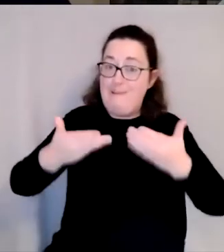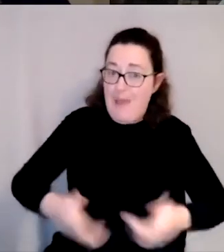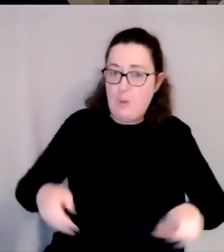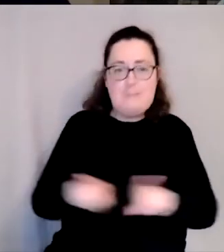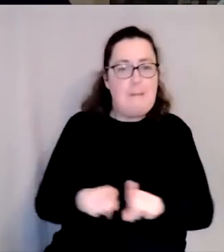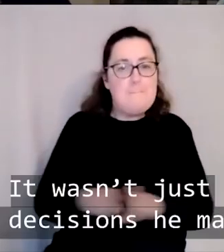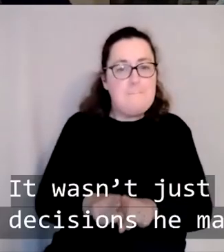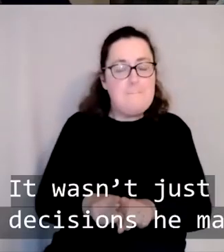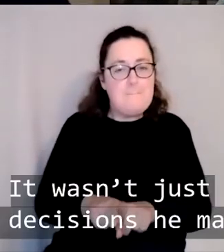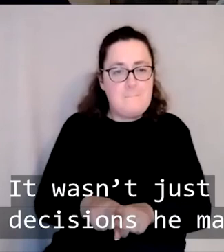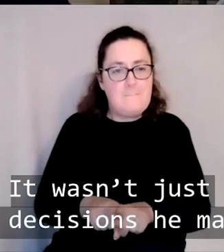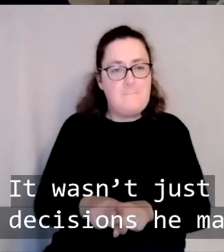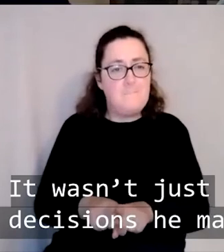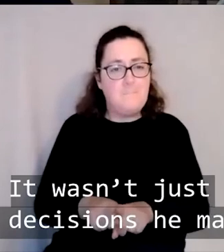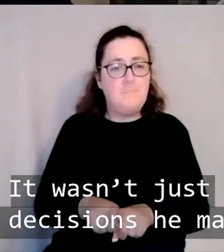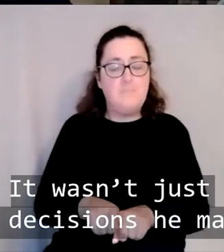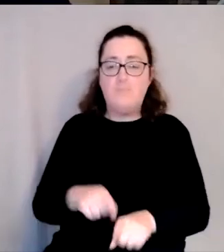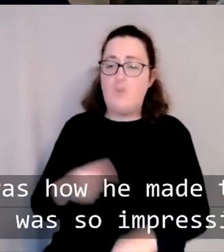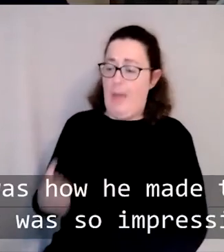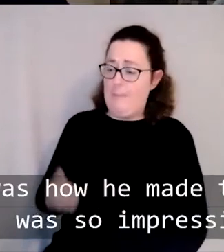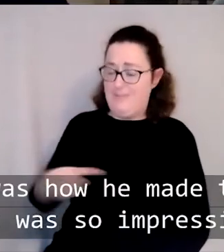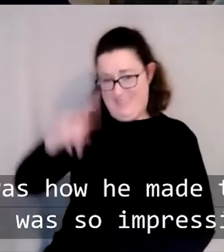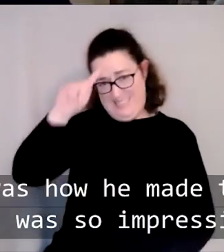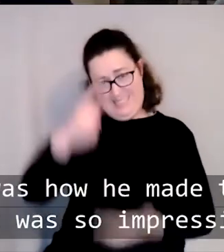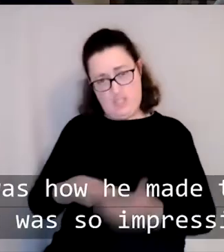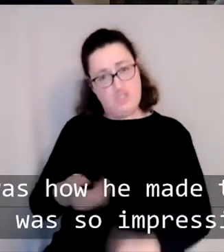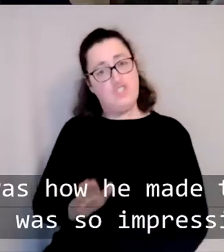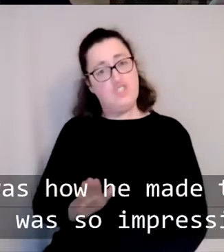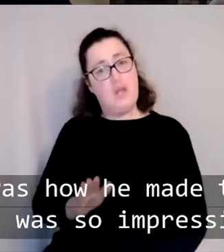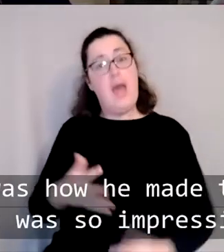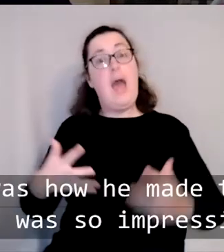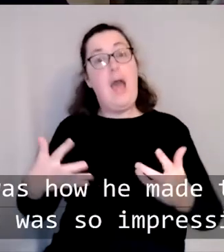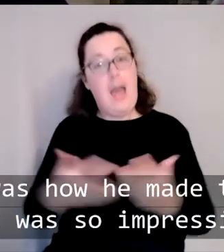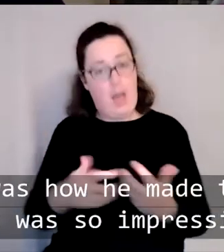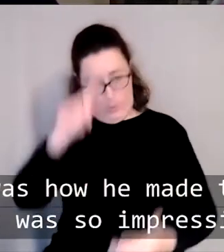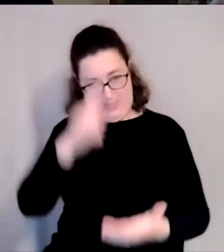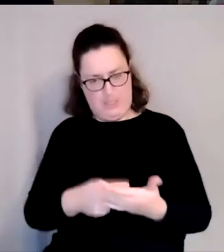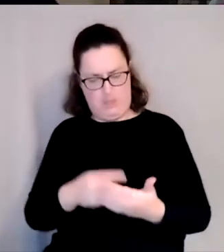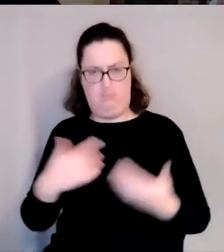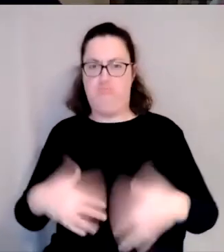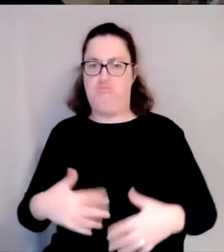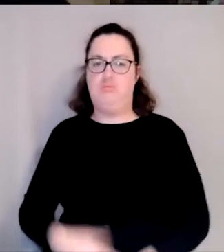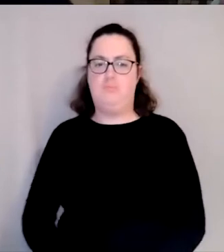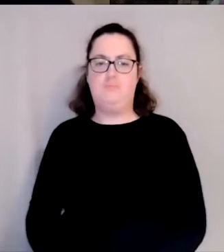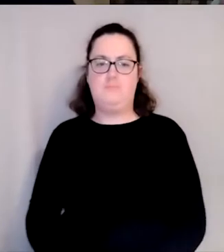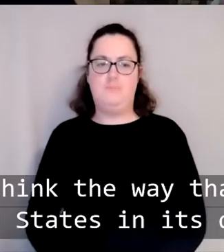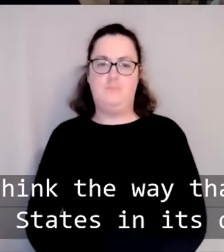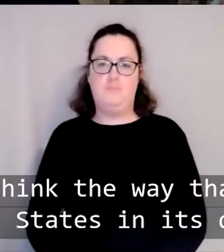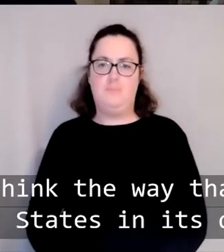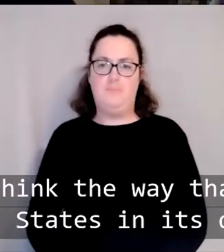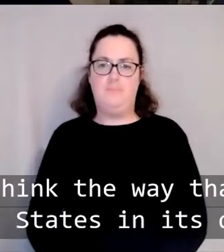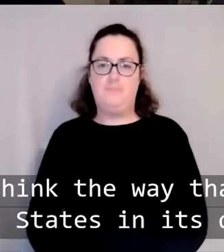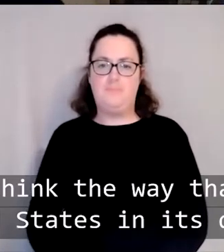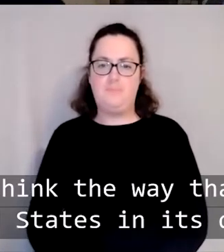And it wasn't just the decisions he made, it was how he made them that was so impressive. And if you